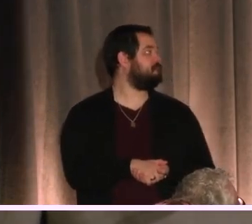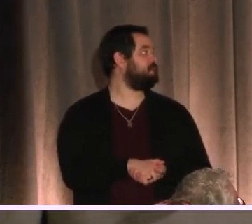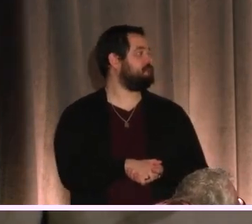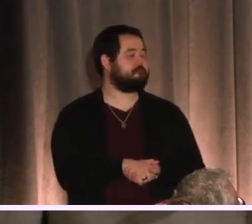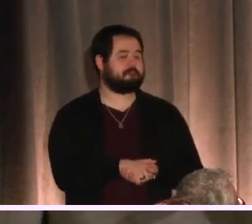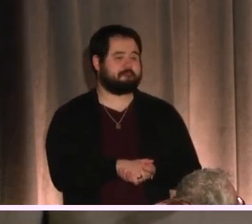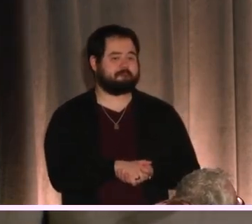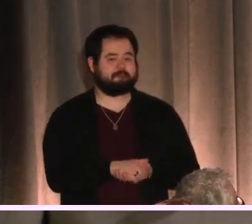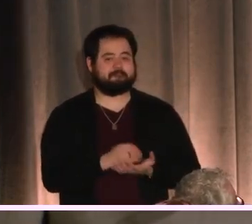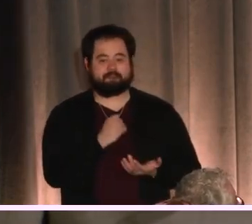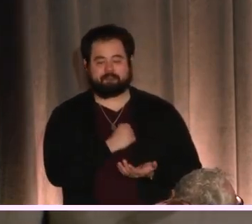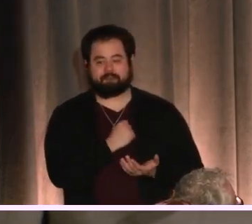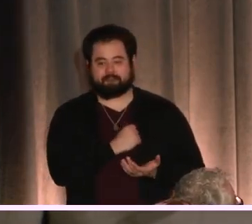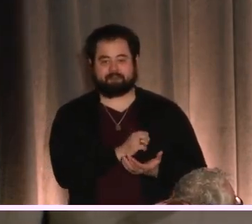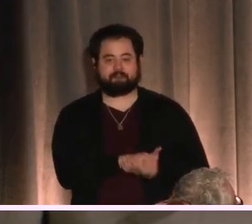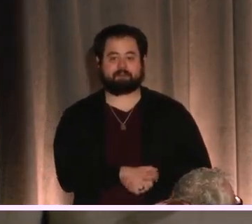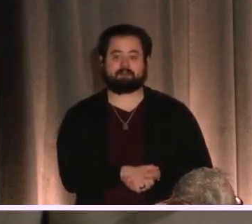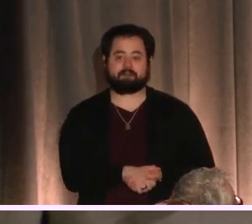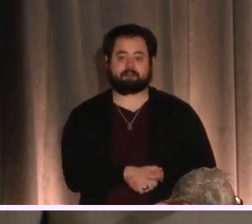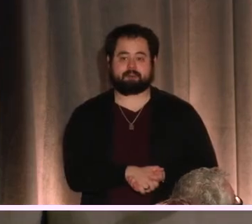Sorry.